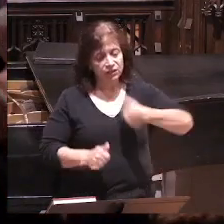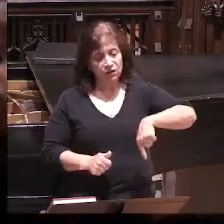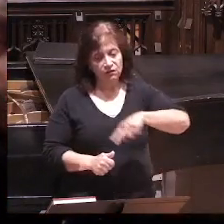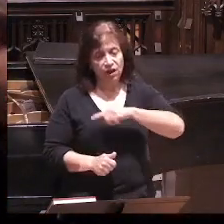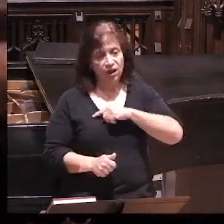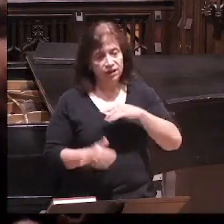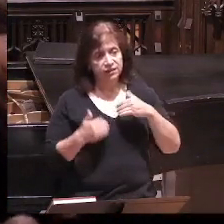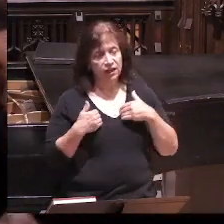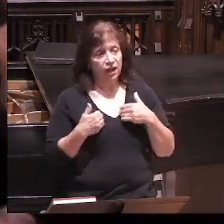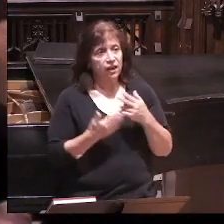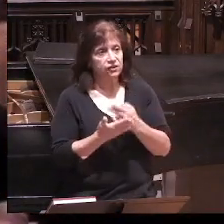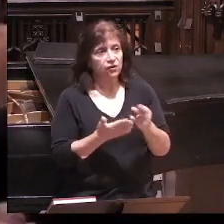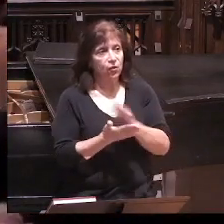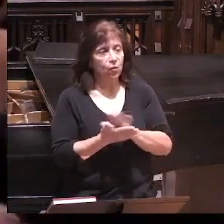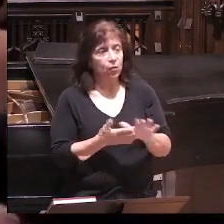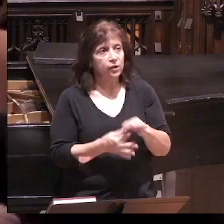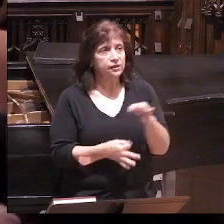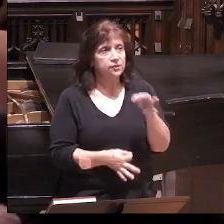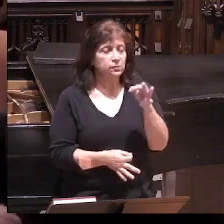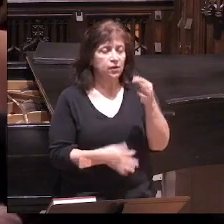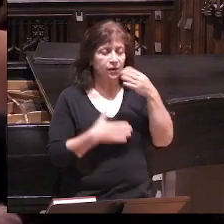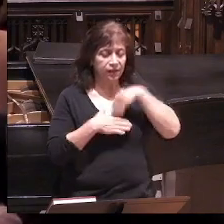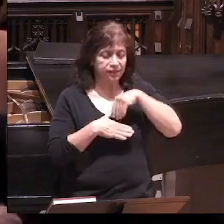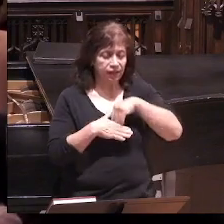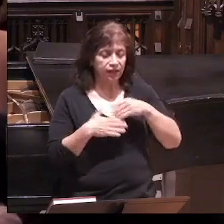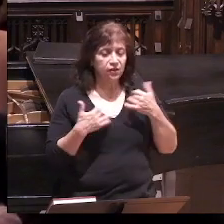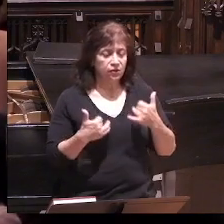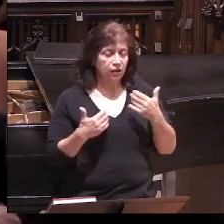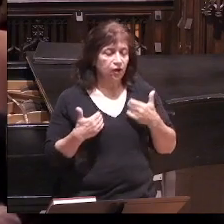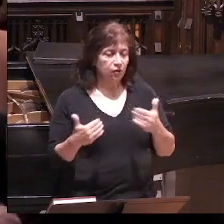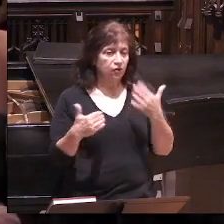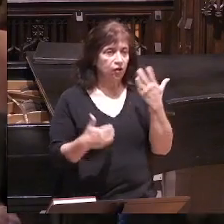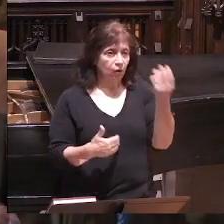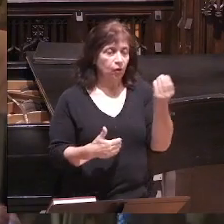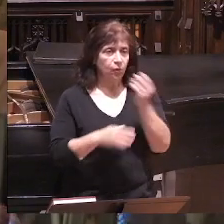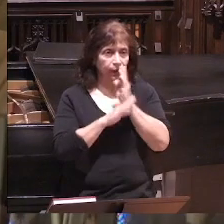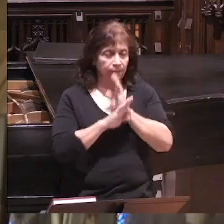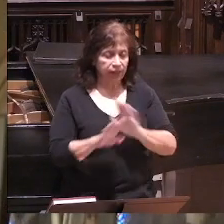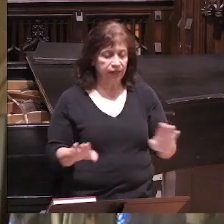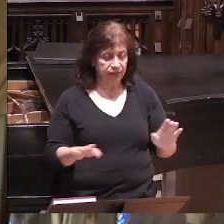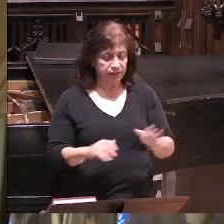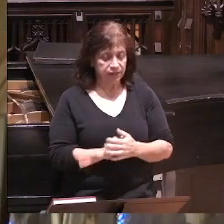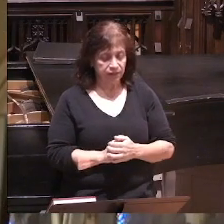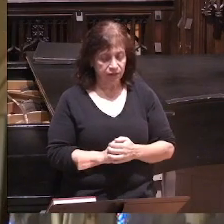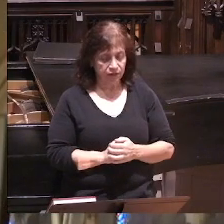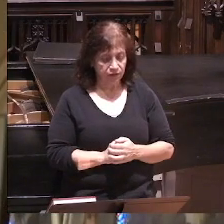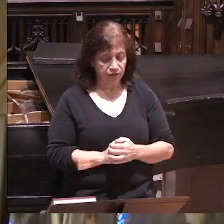of us has the Holy Spirit within. So let us go now in peace.